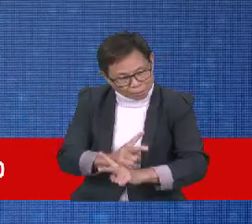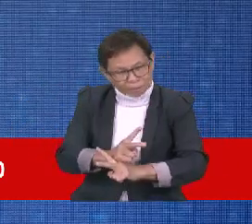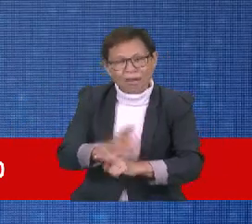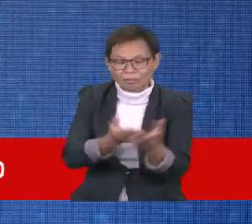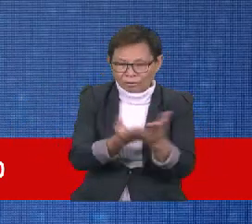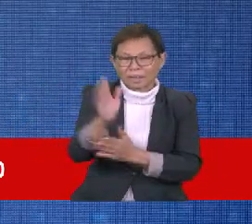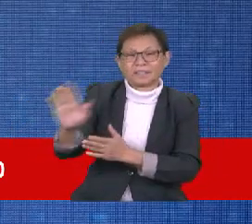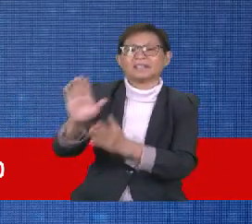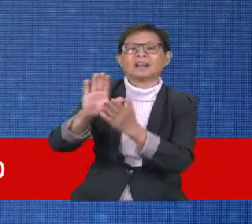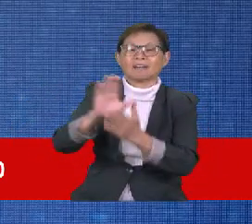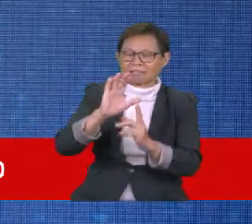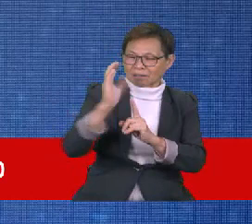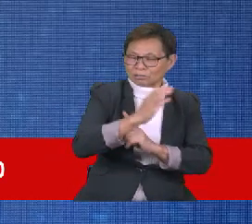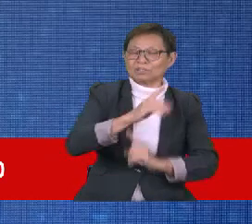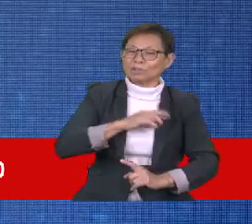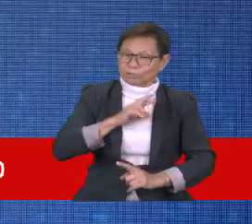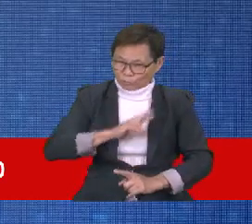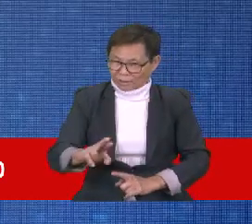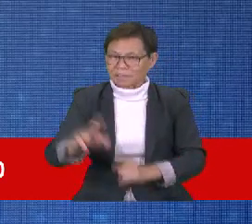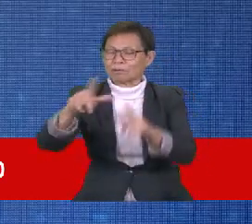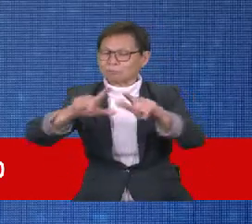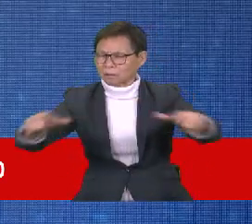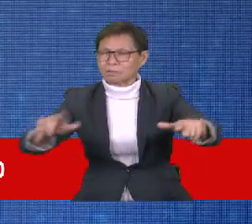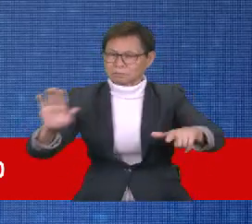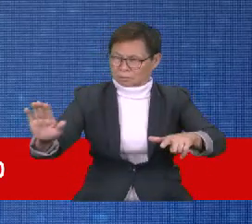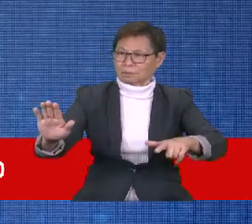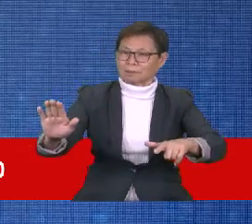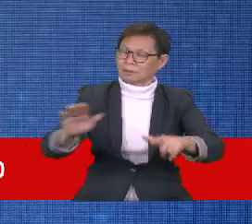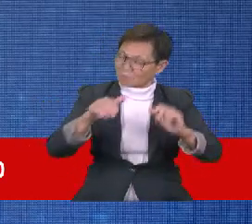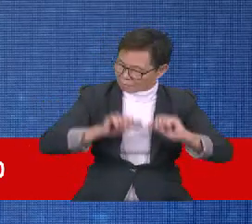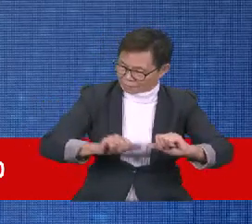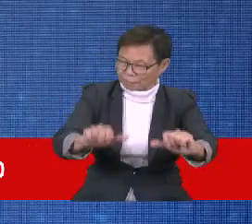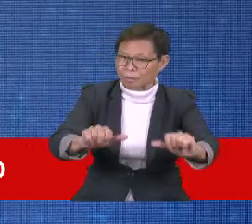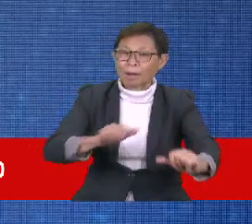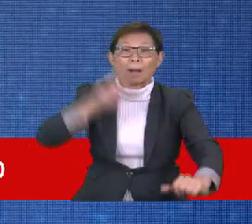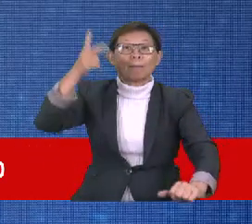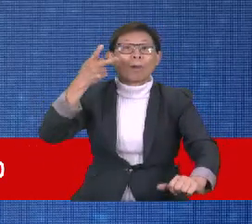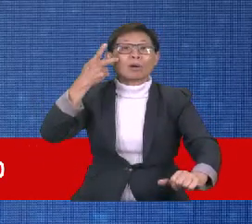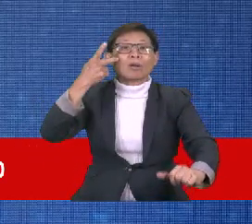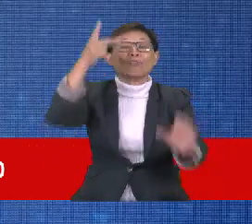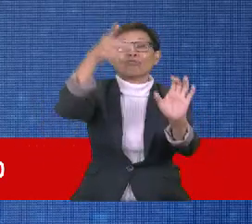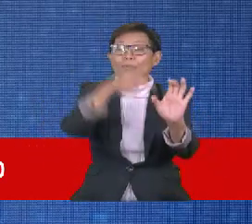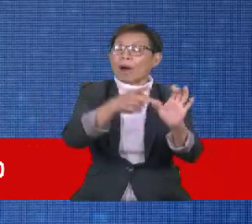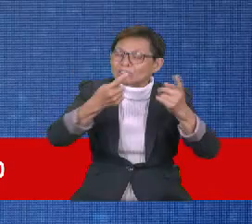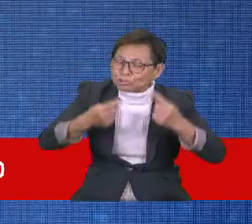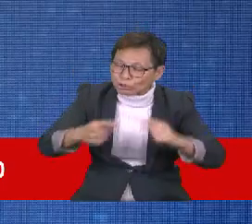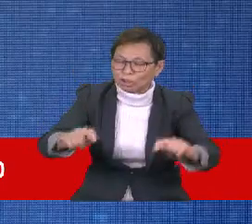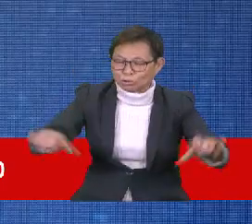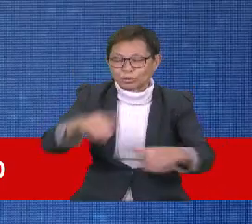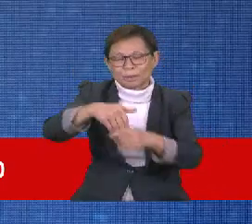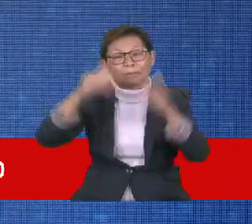in their culture, religion, or language, as I, in my political philosophy, have tried to do in